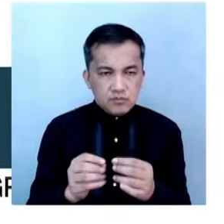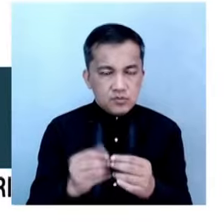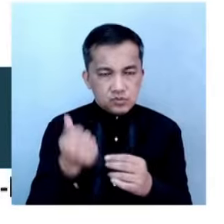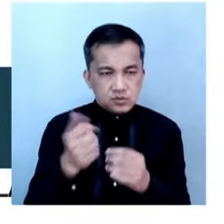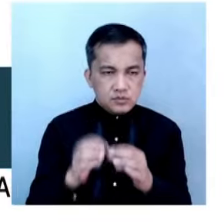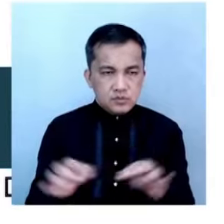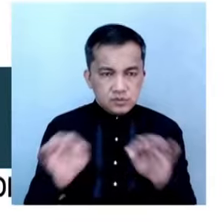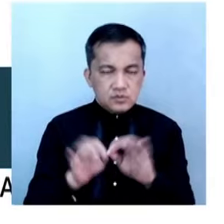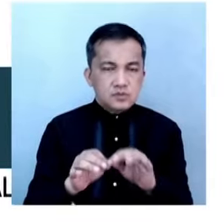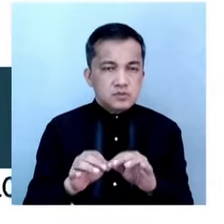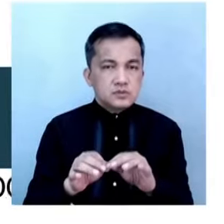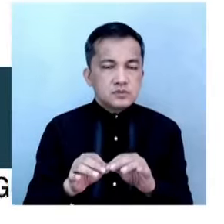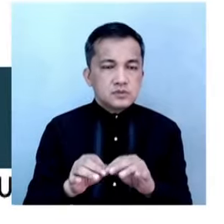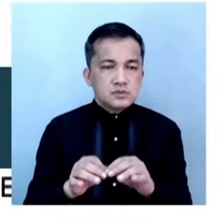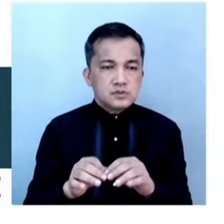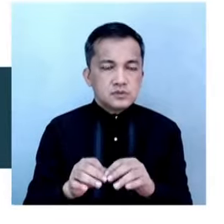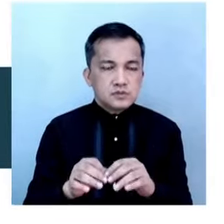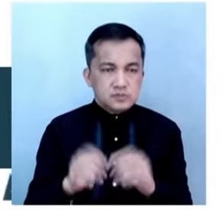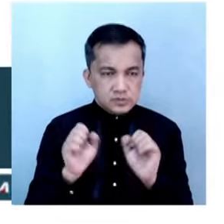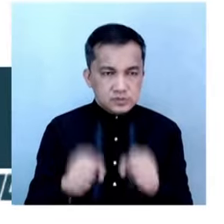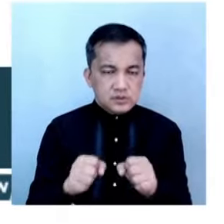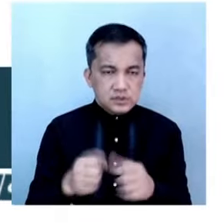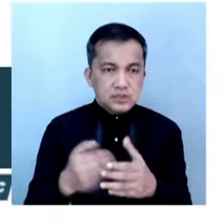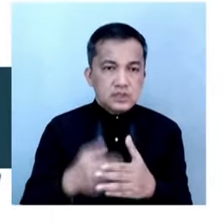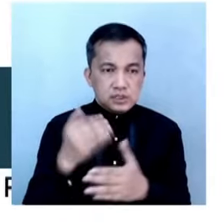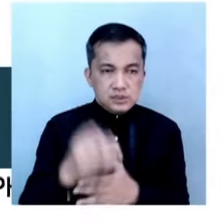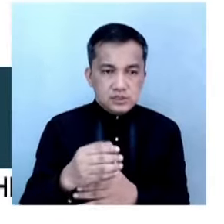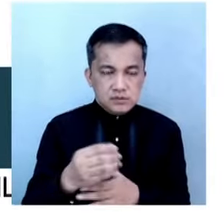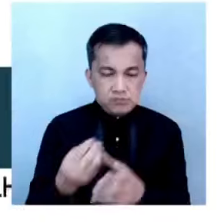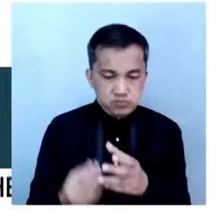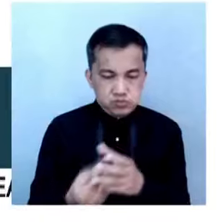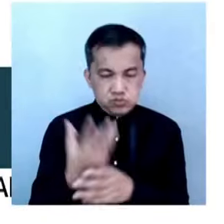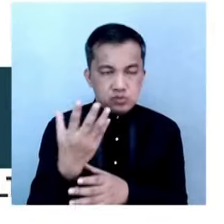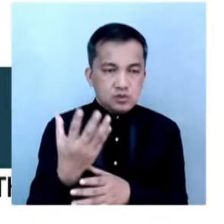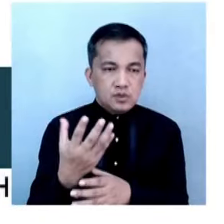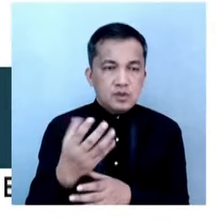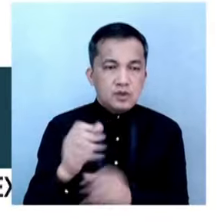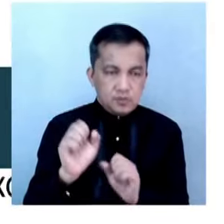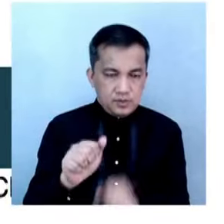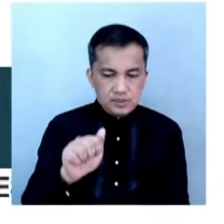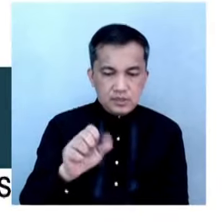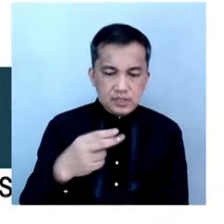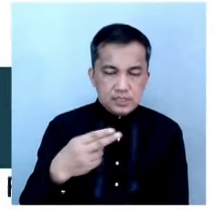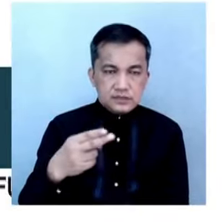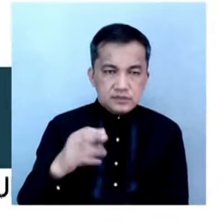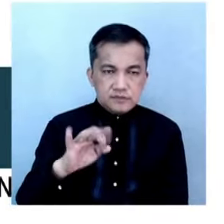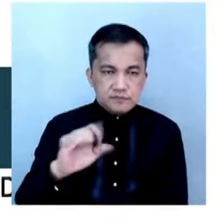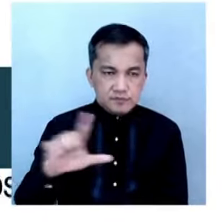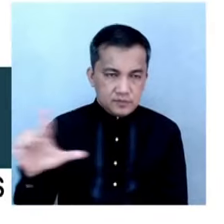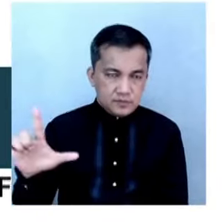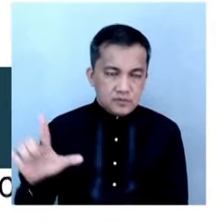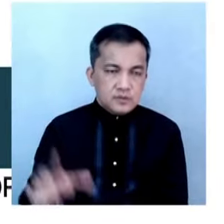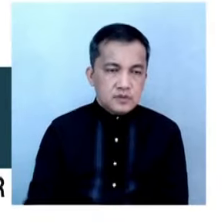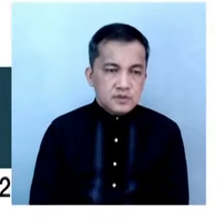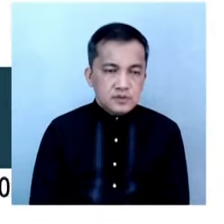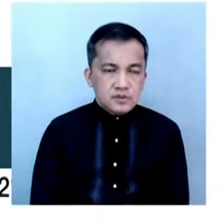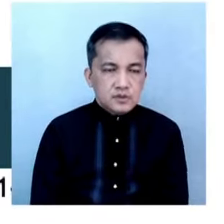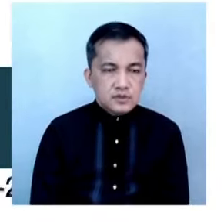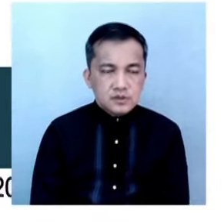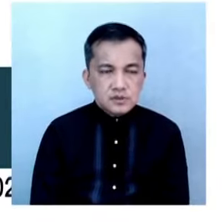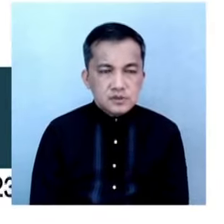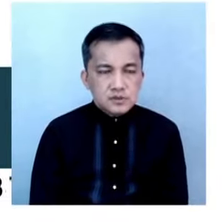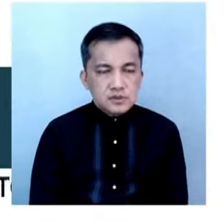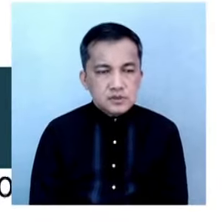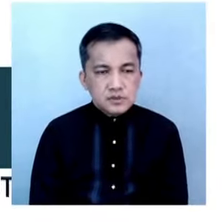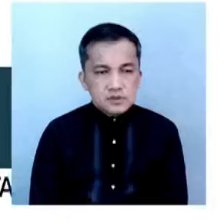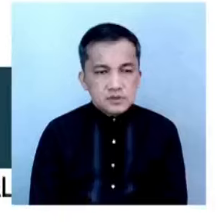possibility of another phreatic eruption na pwede pong magdulot ng ashfall. And what's the key here, key po